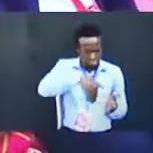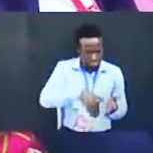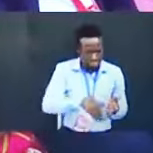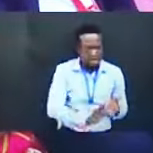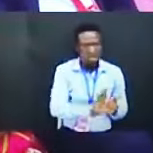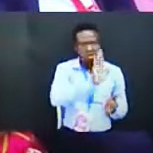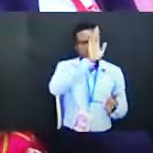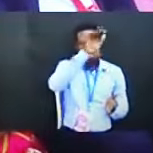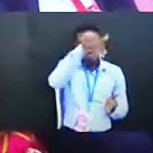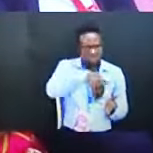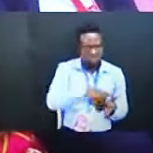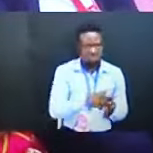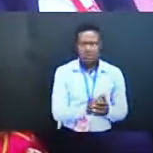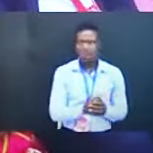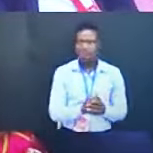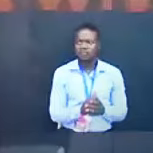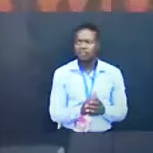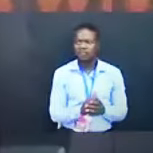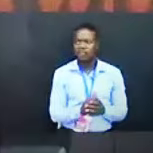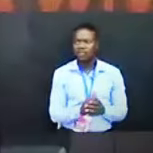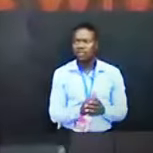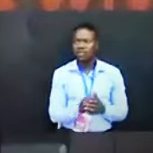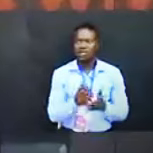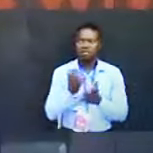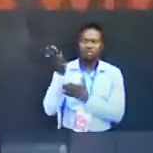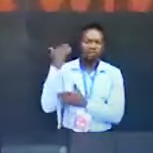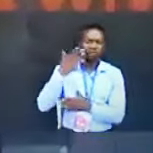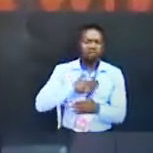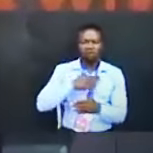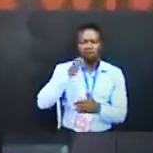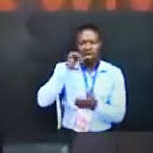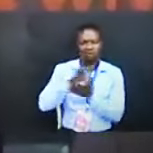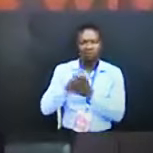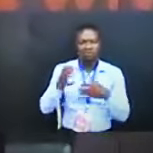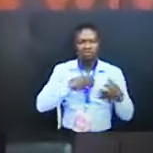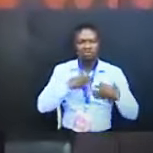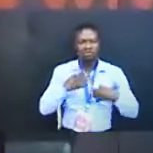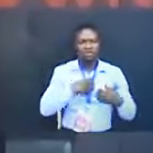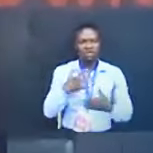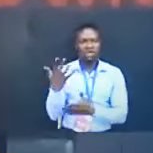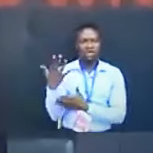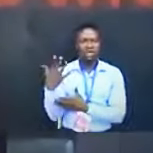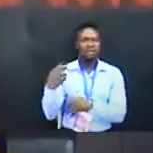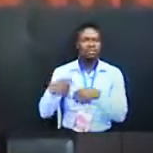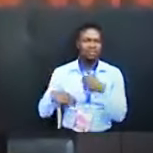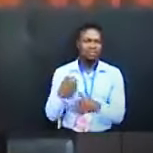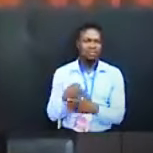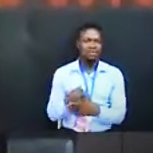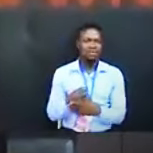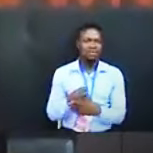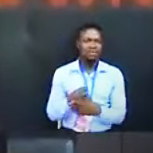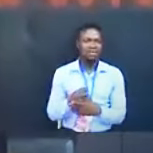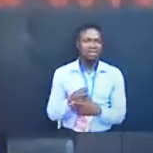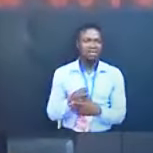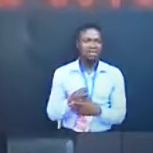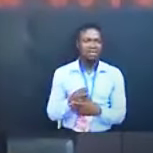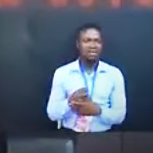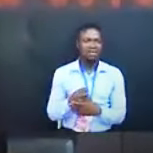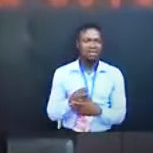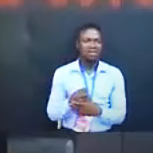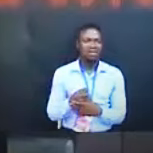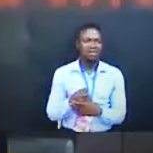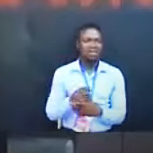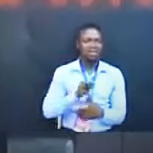My wife was complaining of the hands. And then once she started complaining, I knew that the hand would be